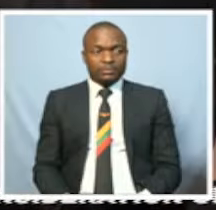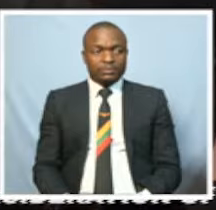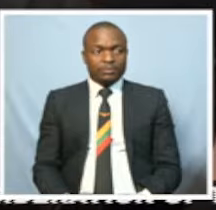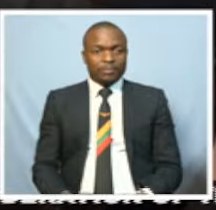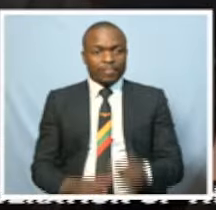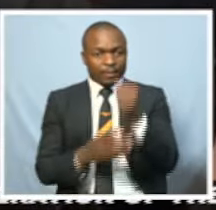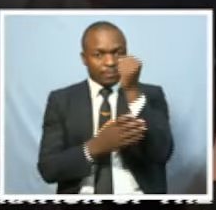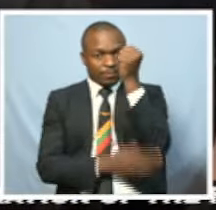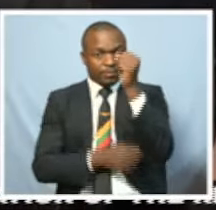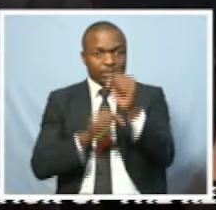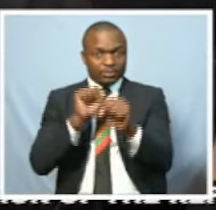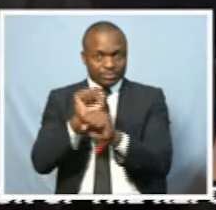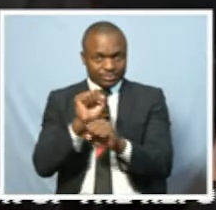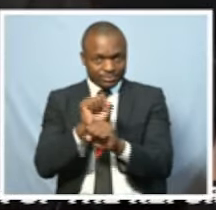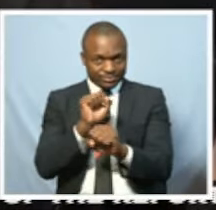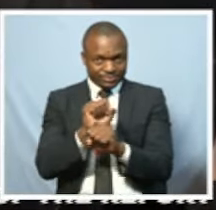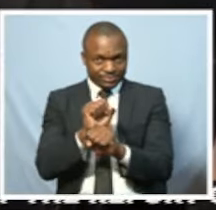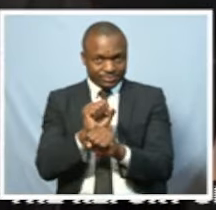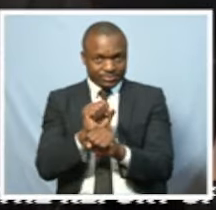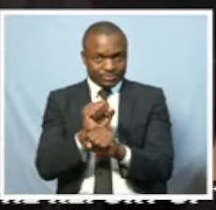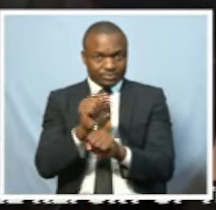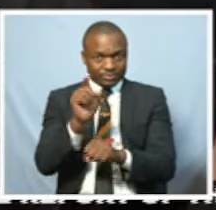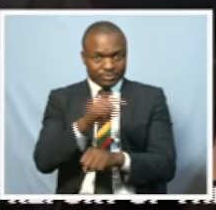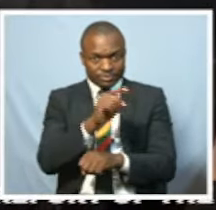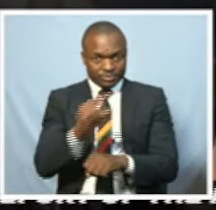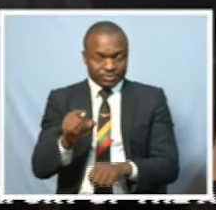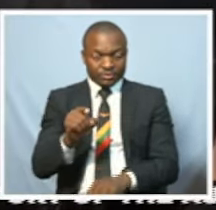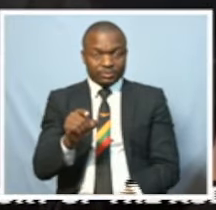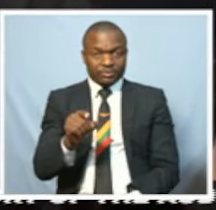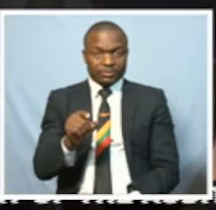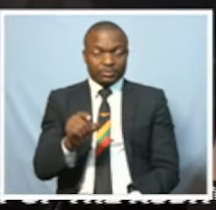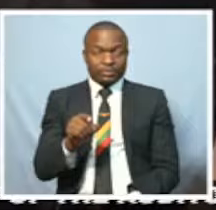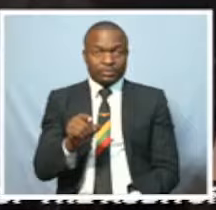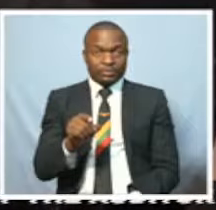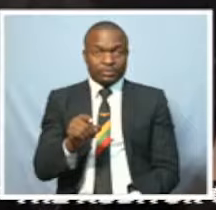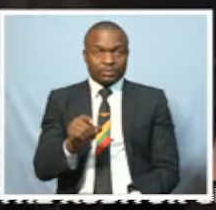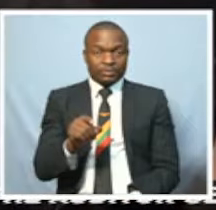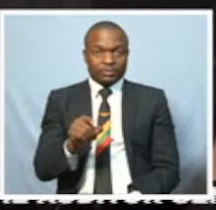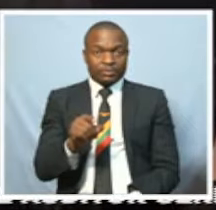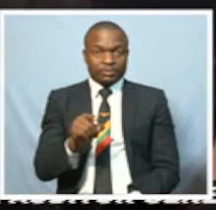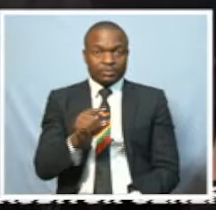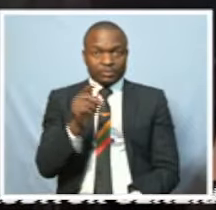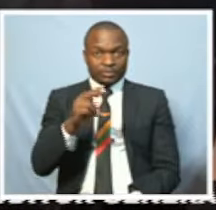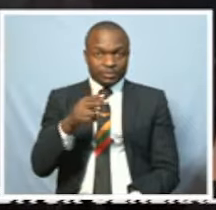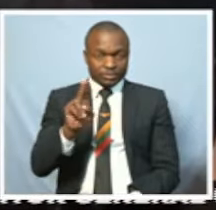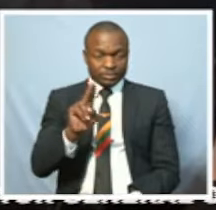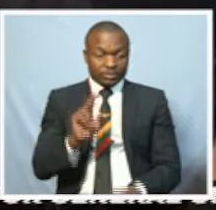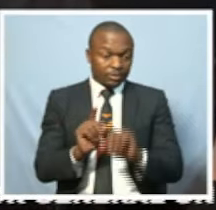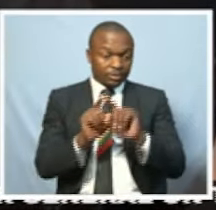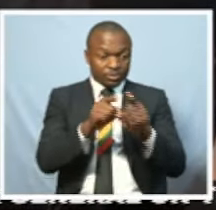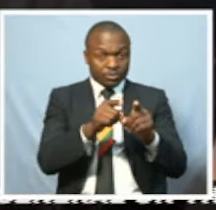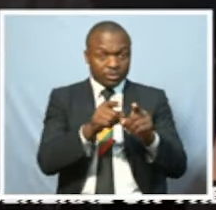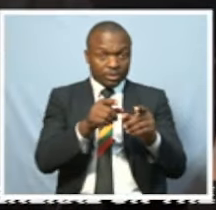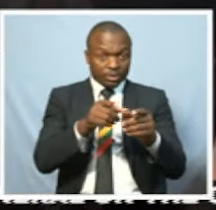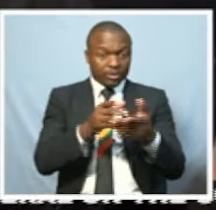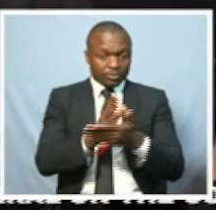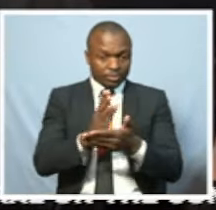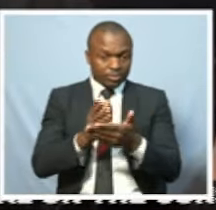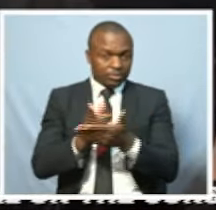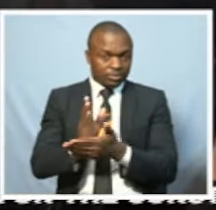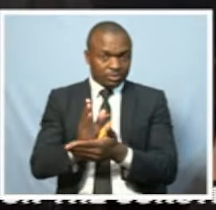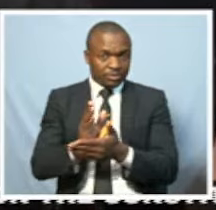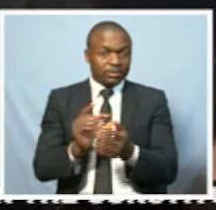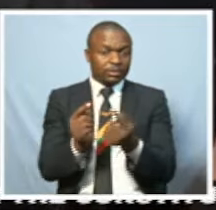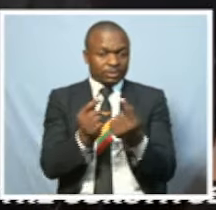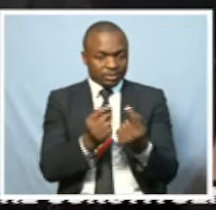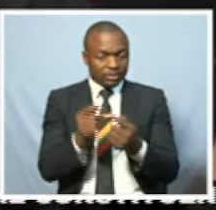poor quality of the walls, then IWEL went there to correct the situation. What is